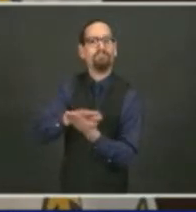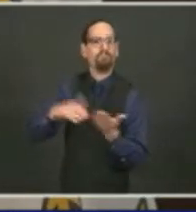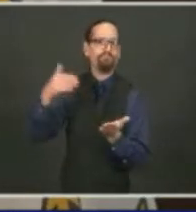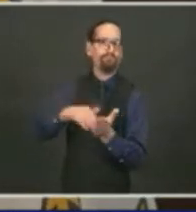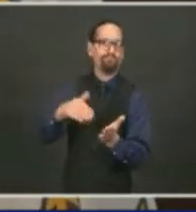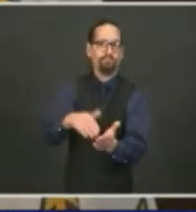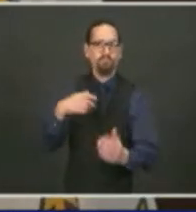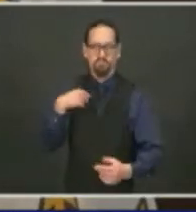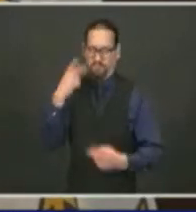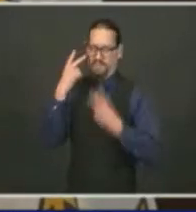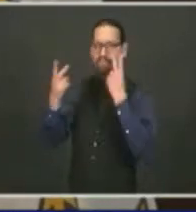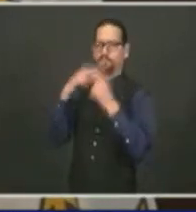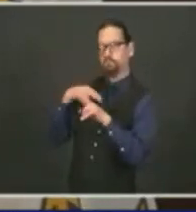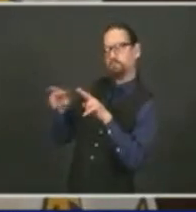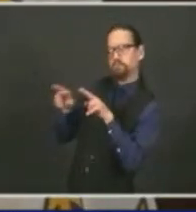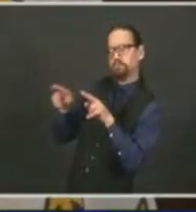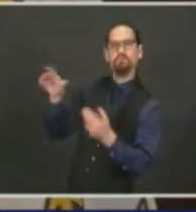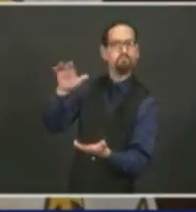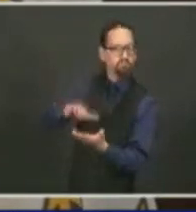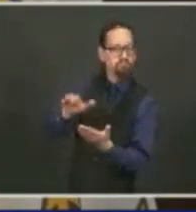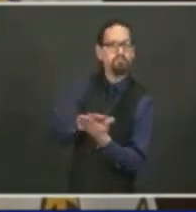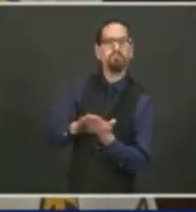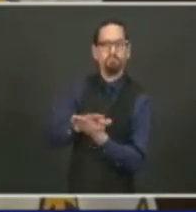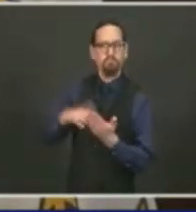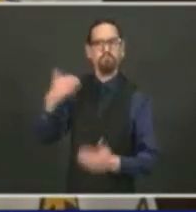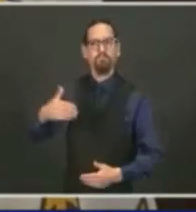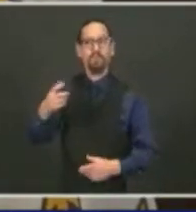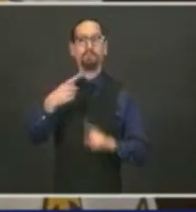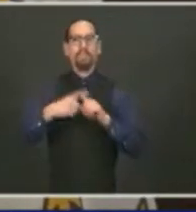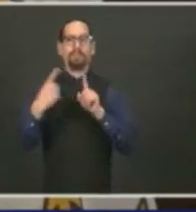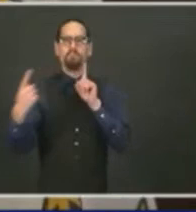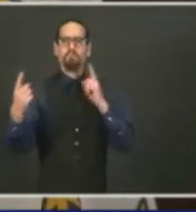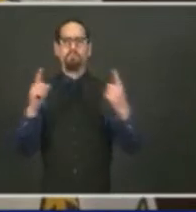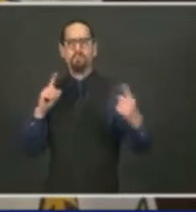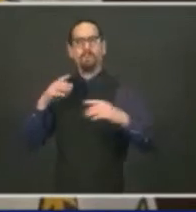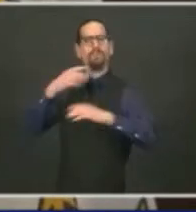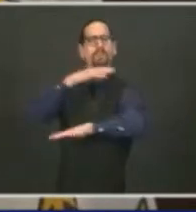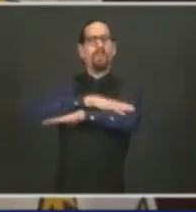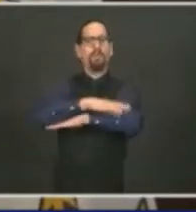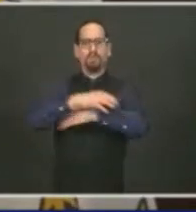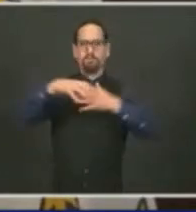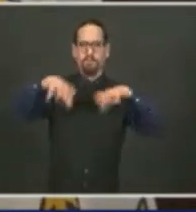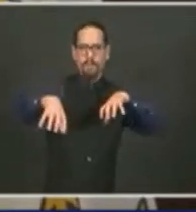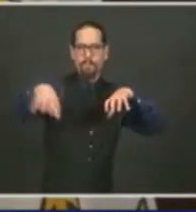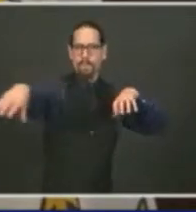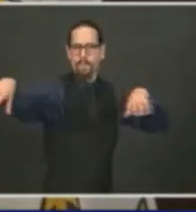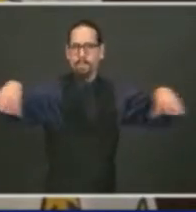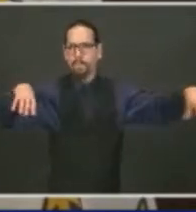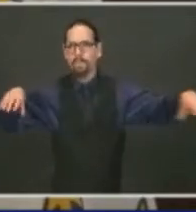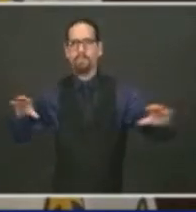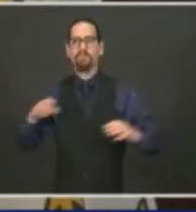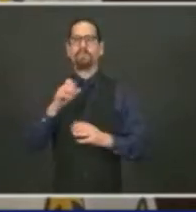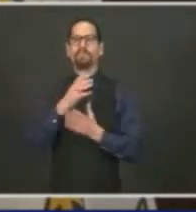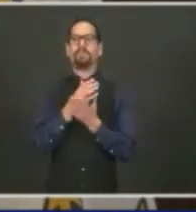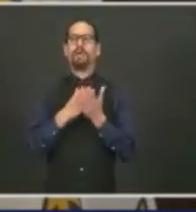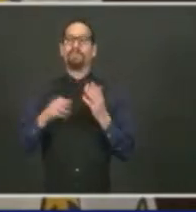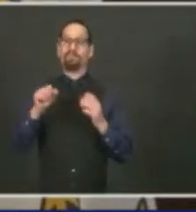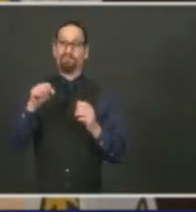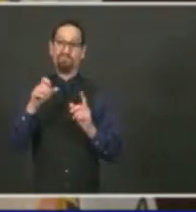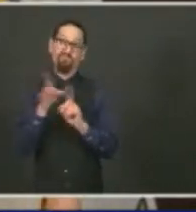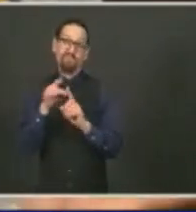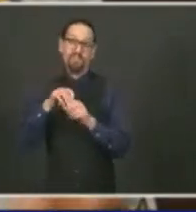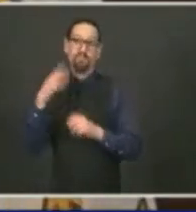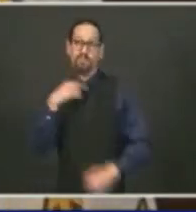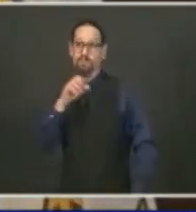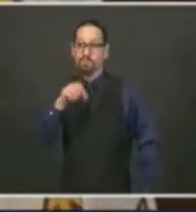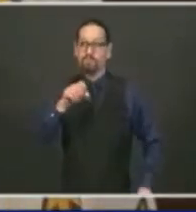using it and with the physical distancing as well. So we have seen some cases in restaurants, but I think if we all adhere to what we've been preaching,